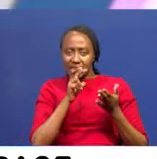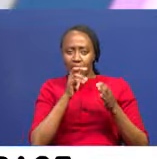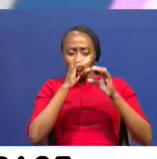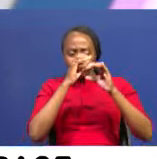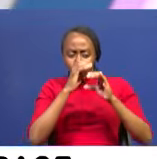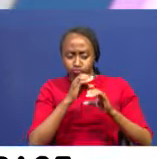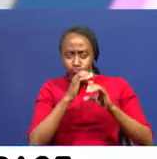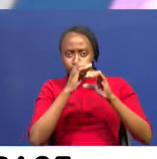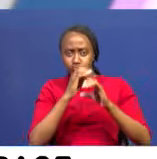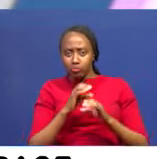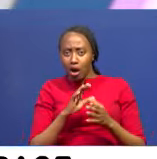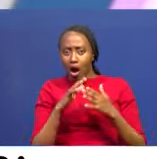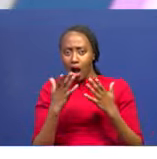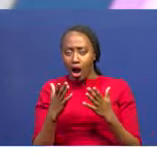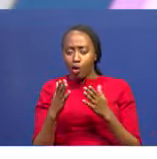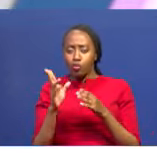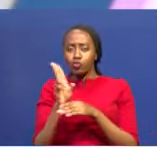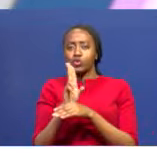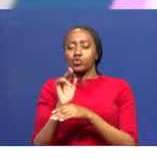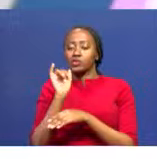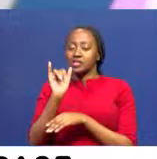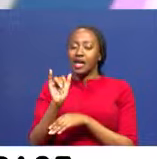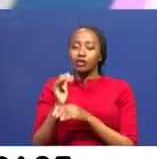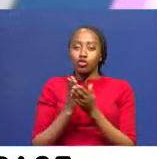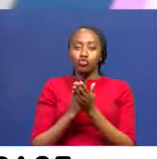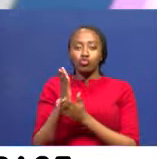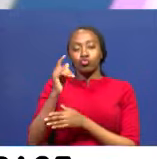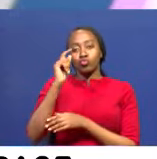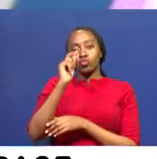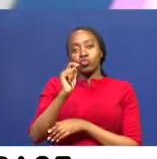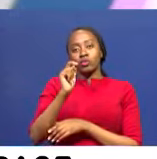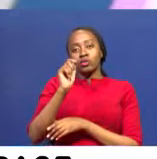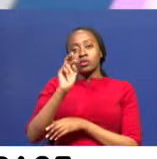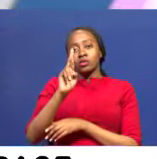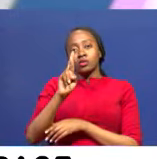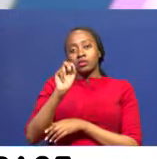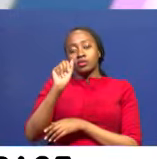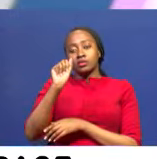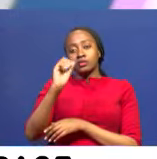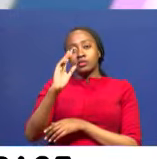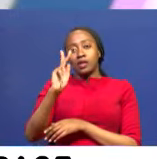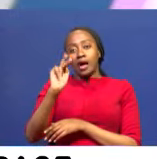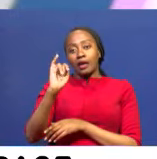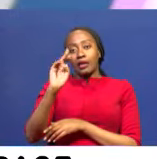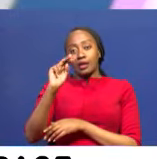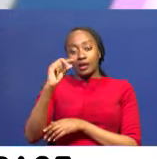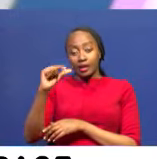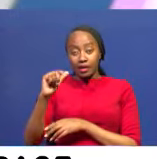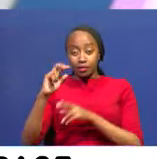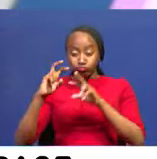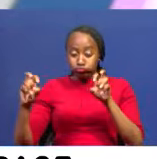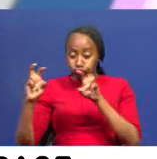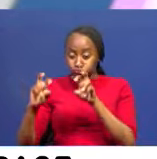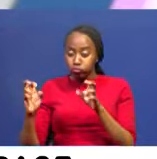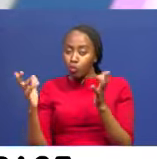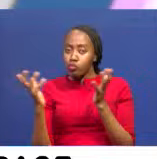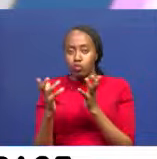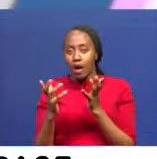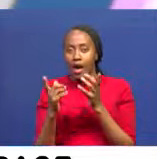through what we call tracking. And I know the Pharmacy and Poisons Board is working really hard with, you know,